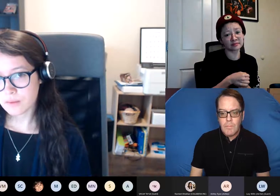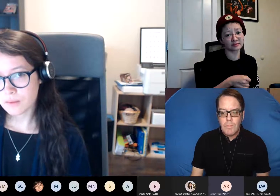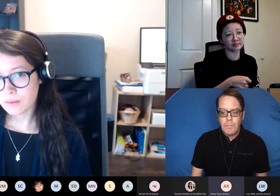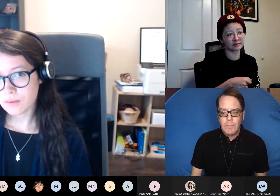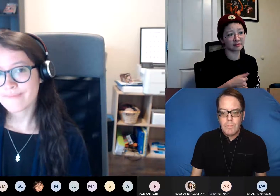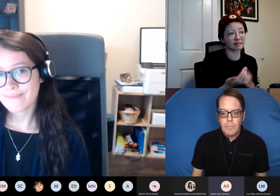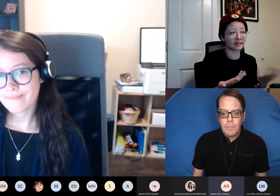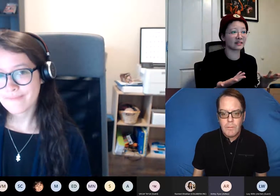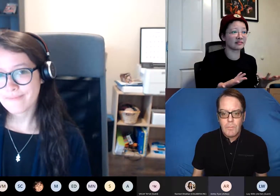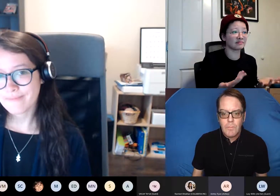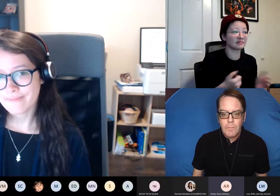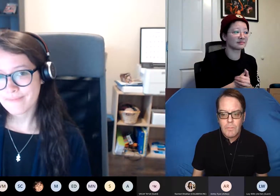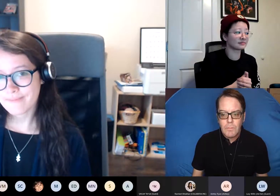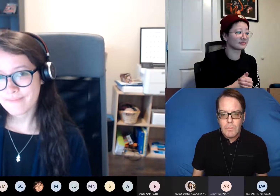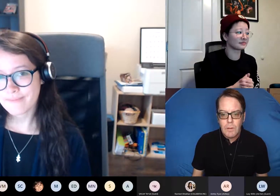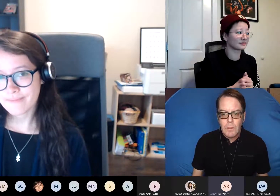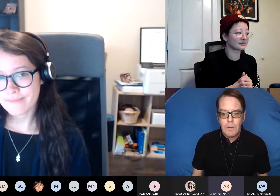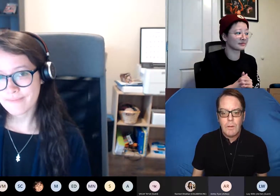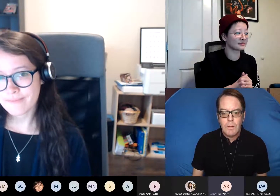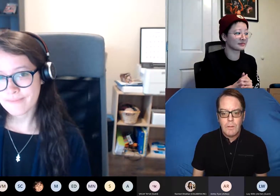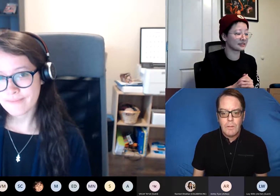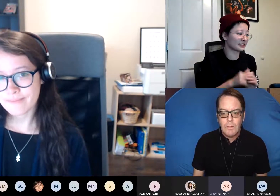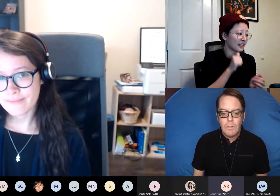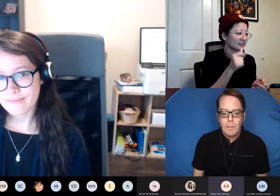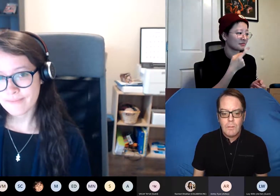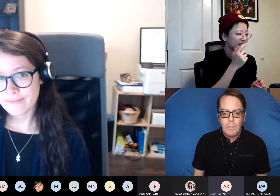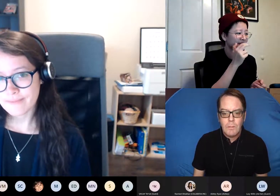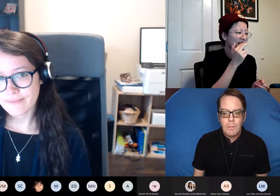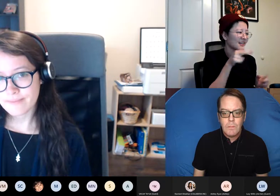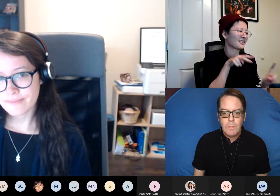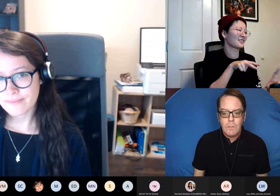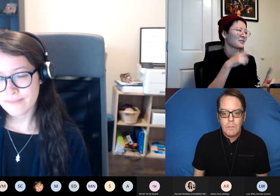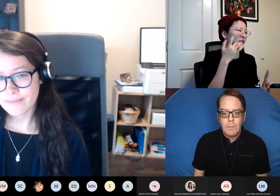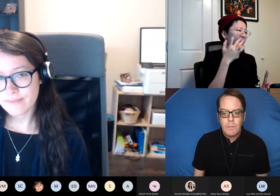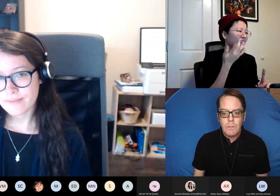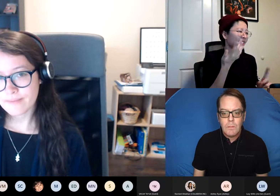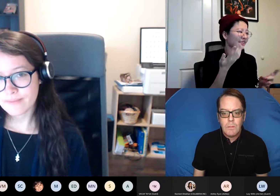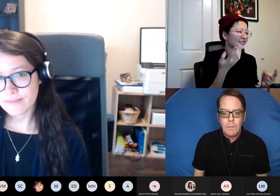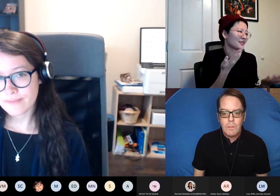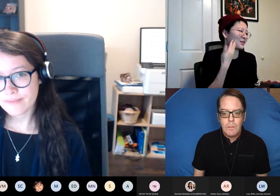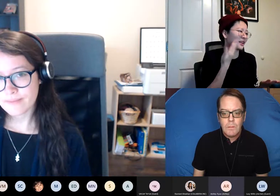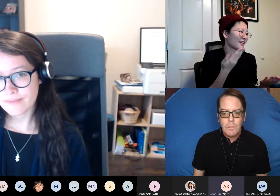usability. Very beneficial pieces of technology here.